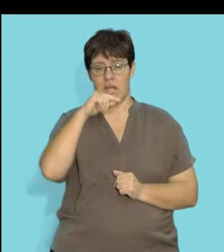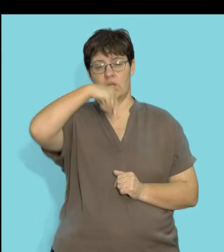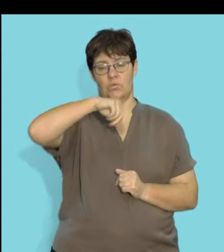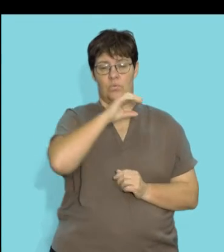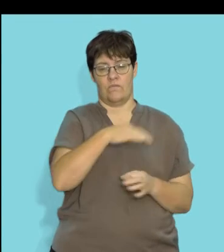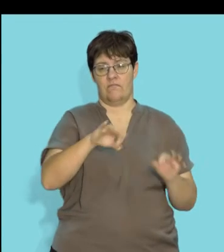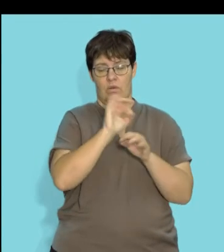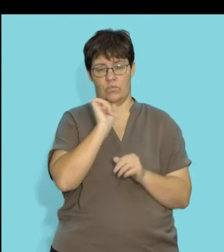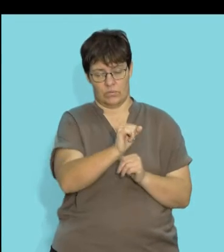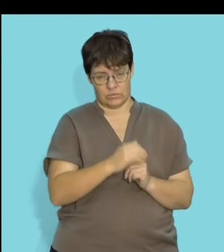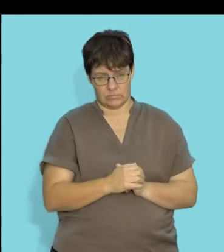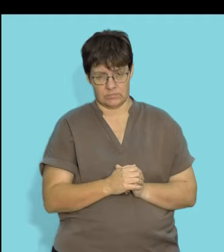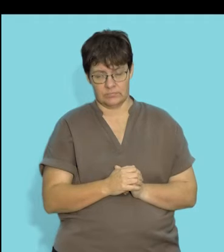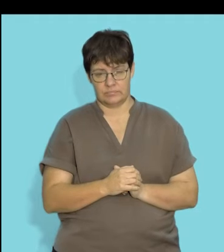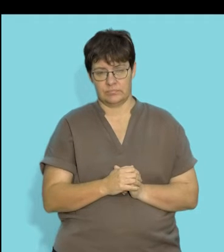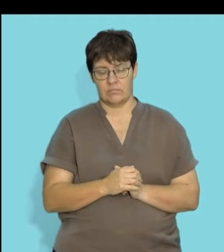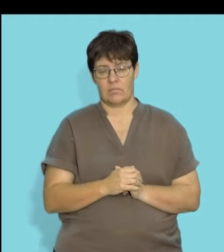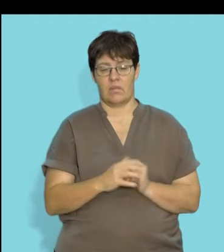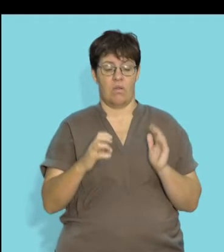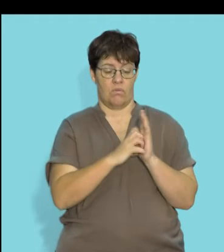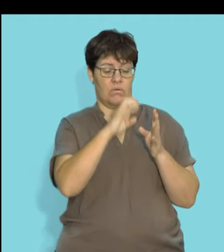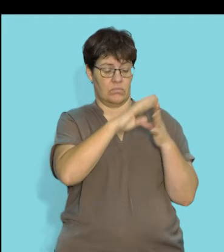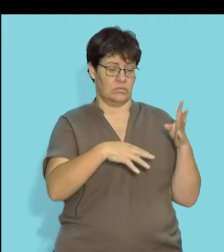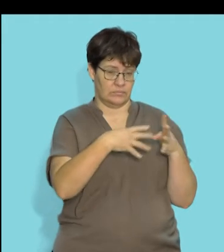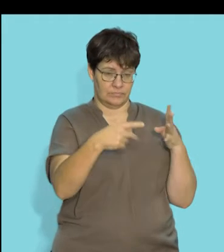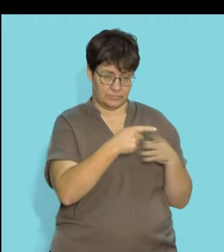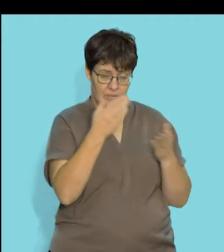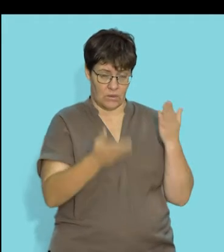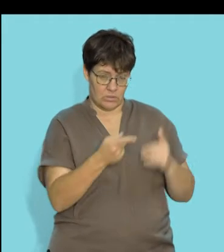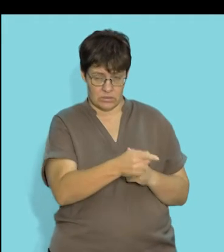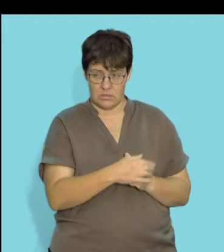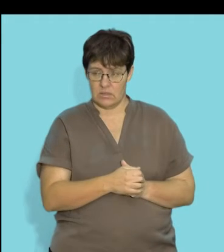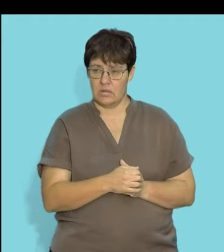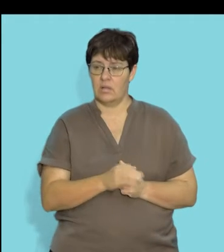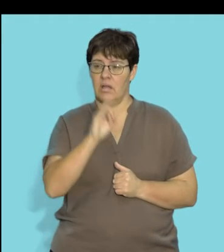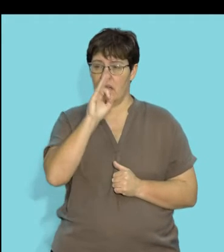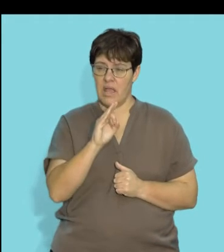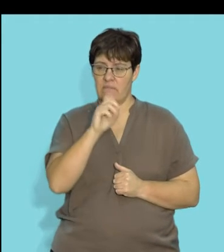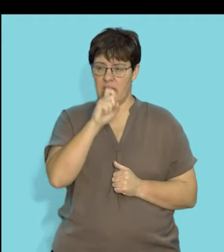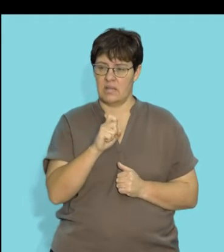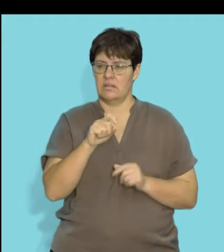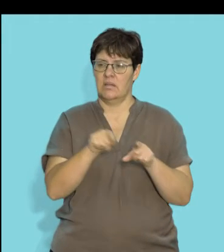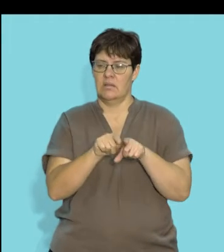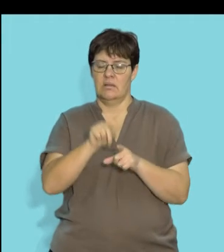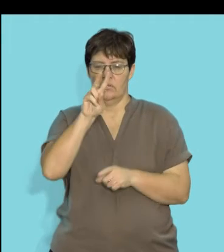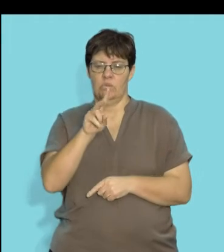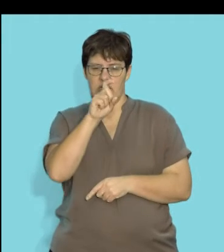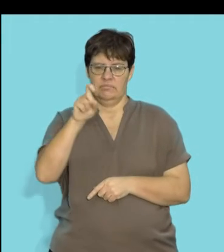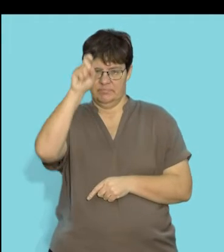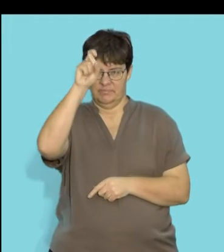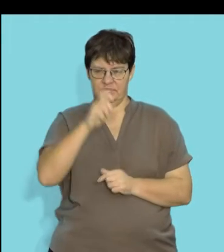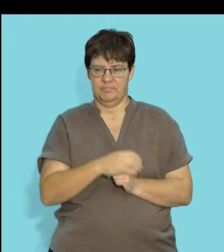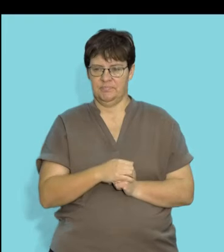q value. Now consider the graph, or the equation rather, f of x is equals to 2 to the